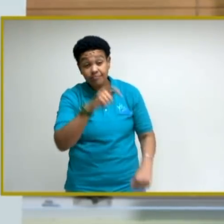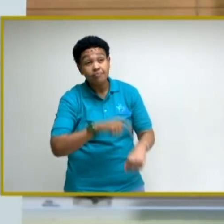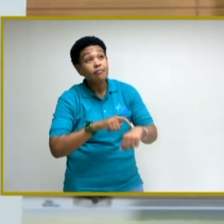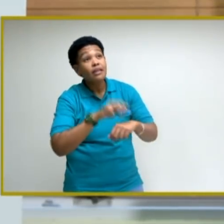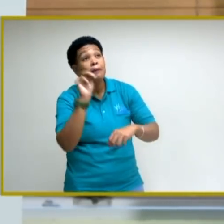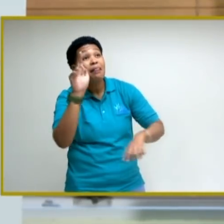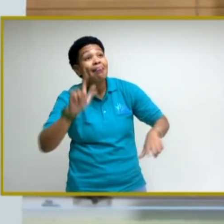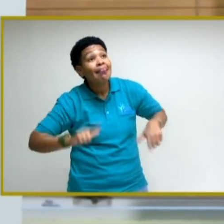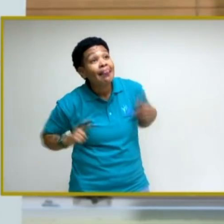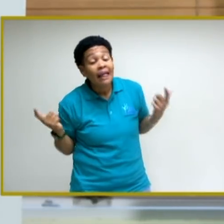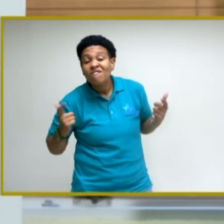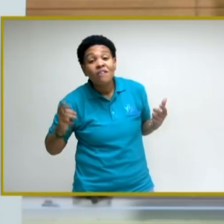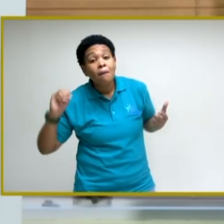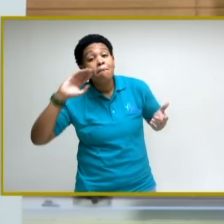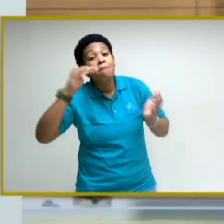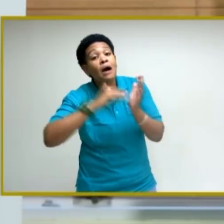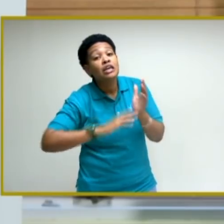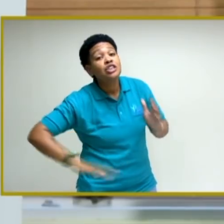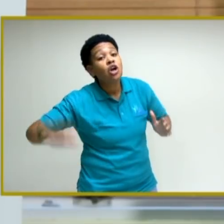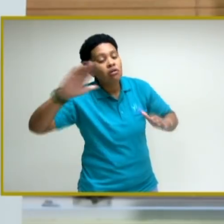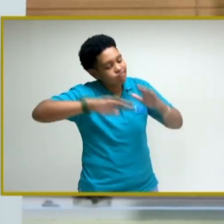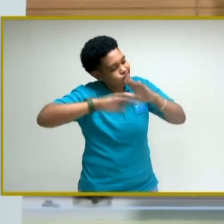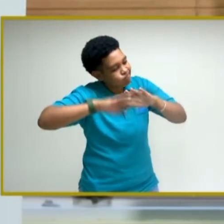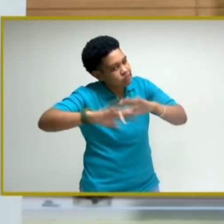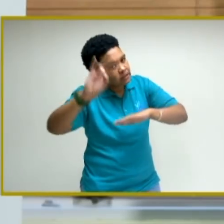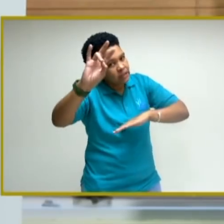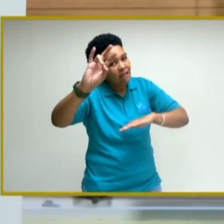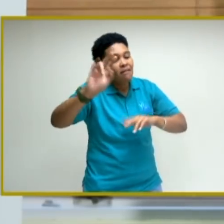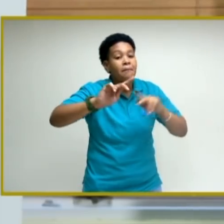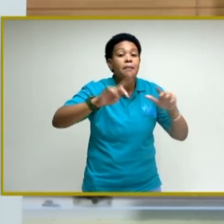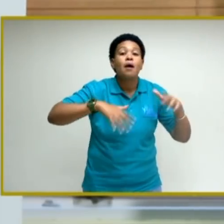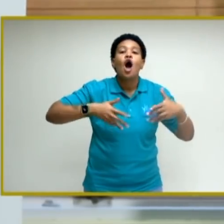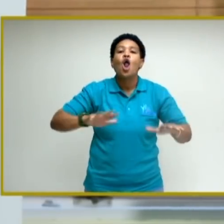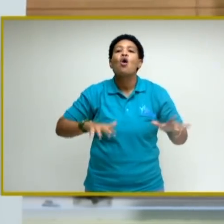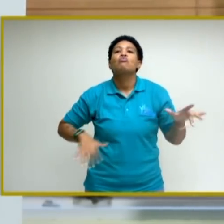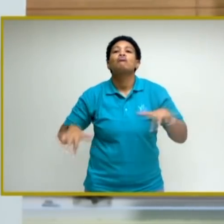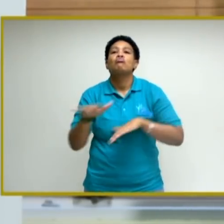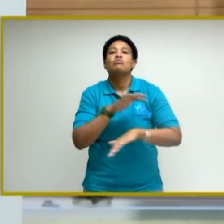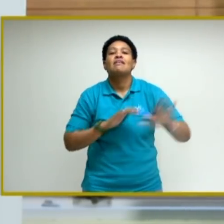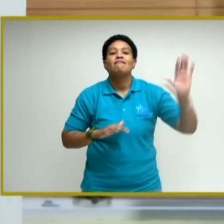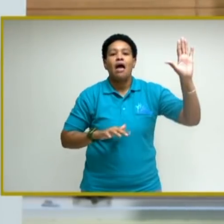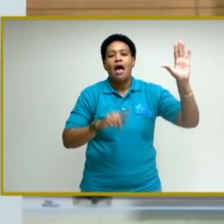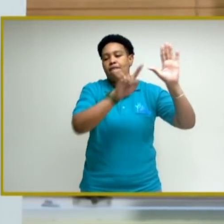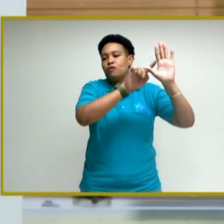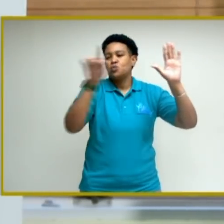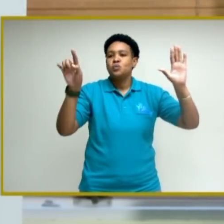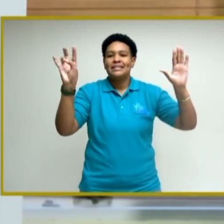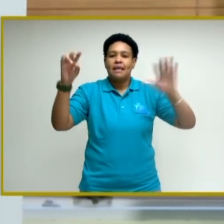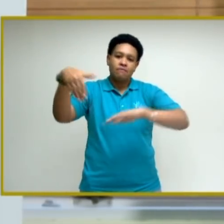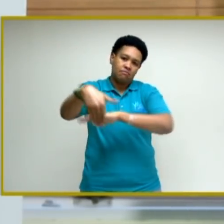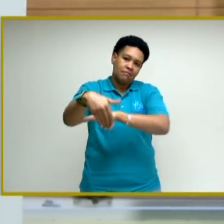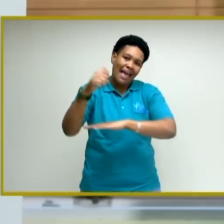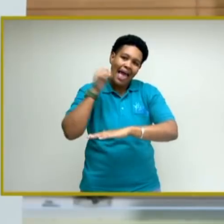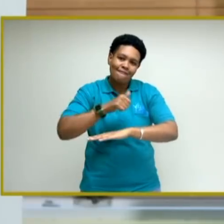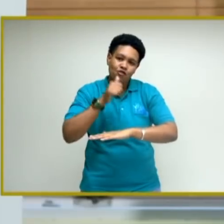persons allowed to move about between 5 a.m. and 7 p.m. each